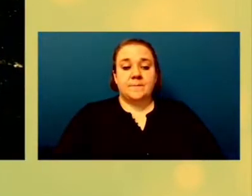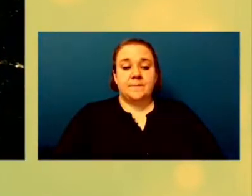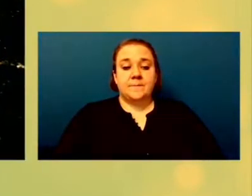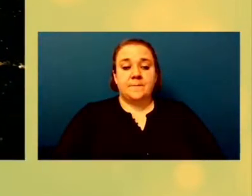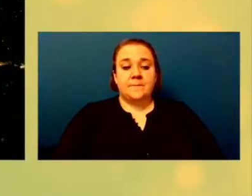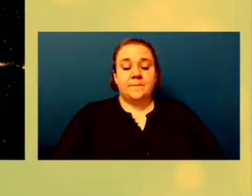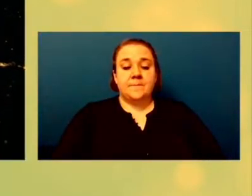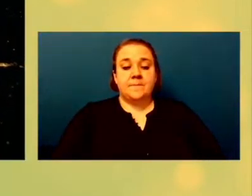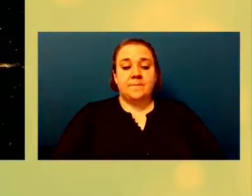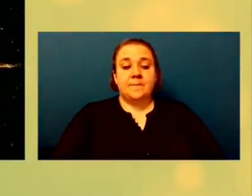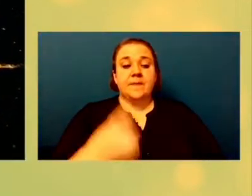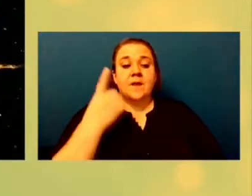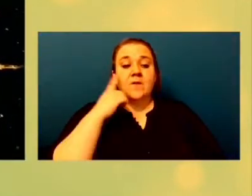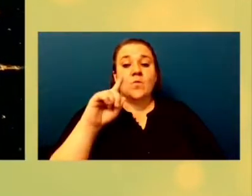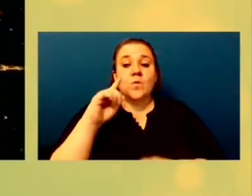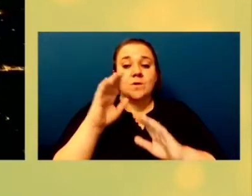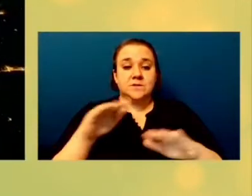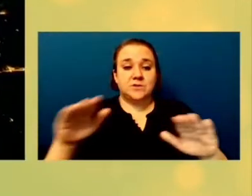whole.